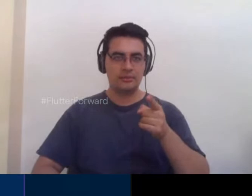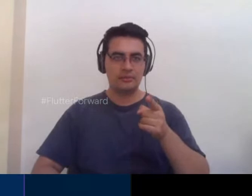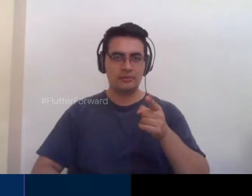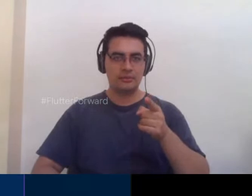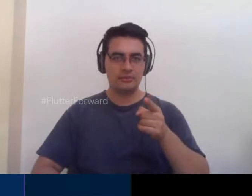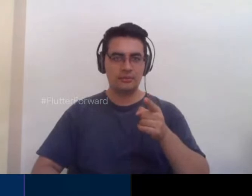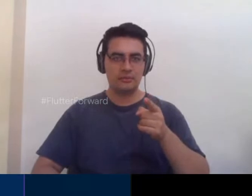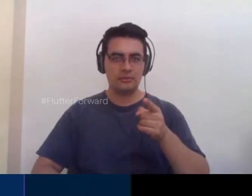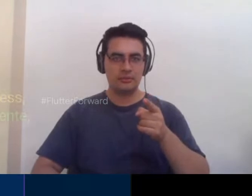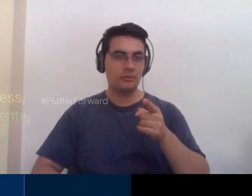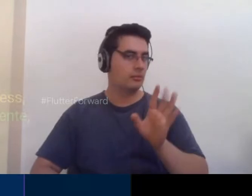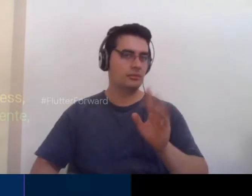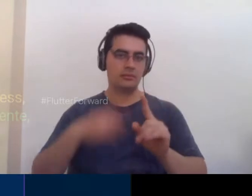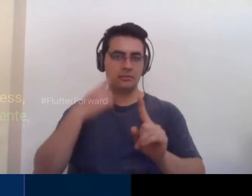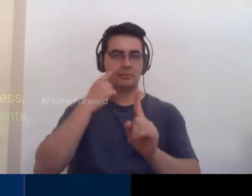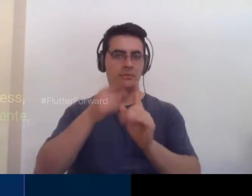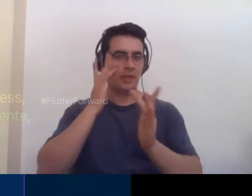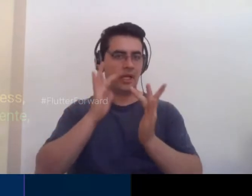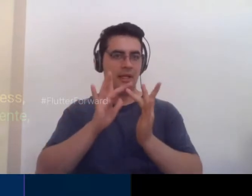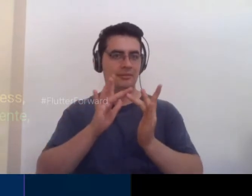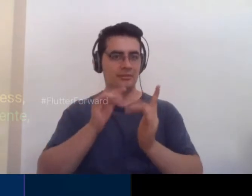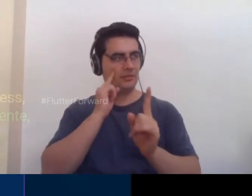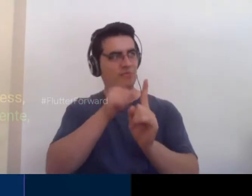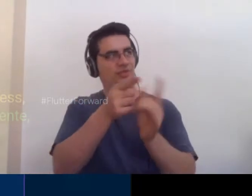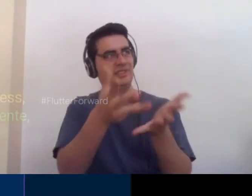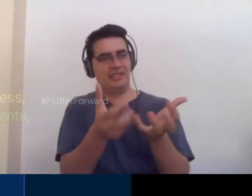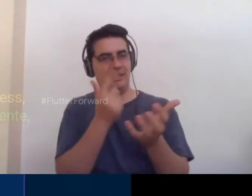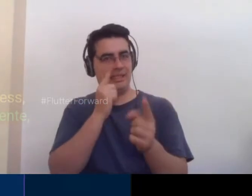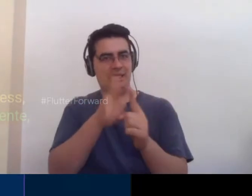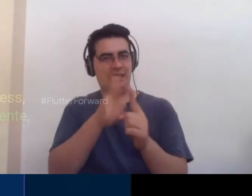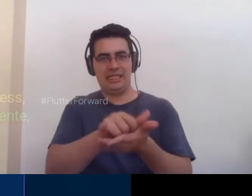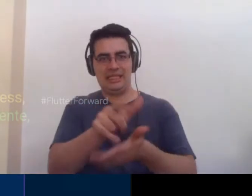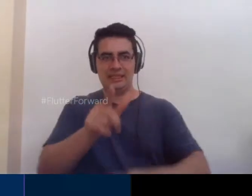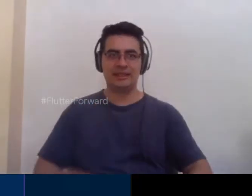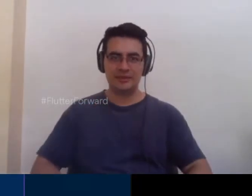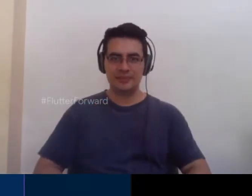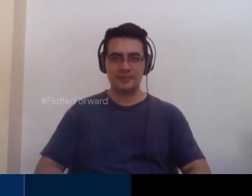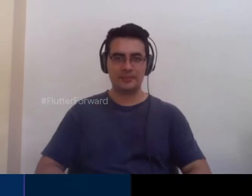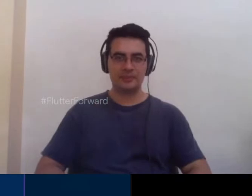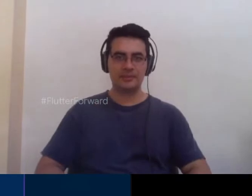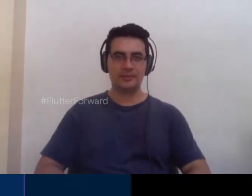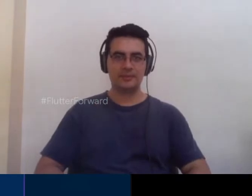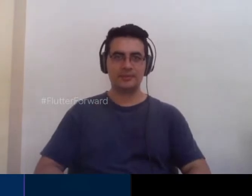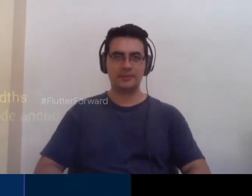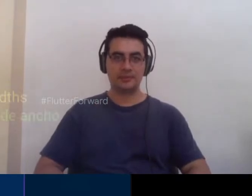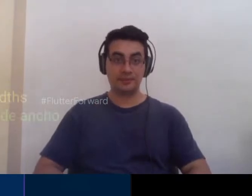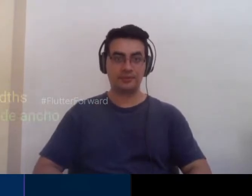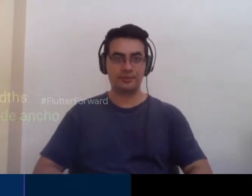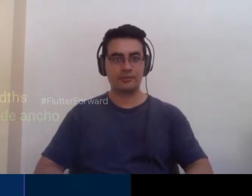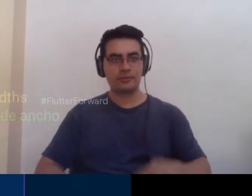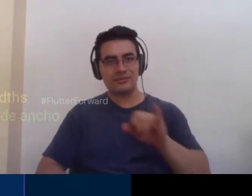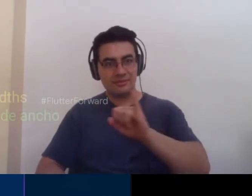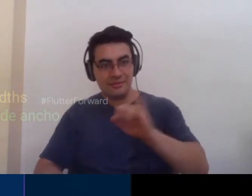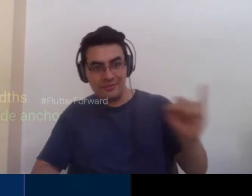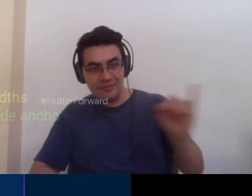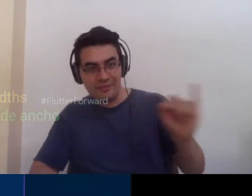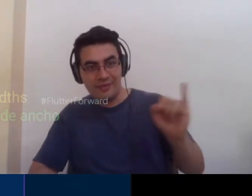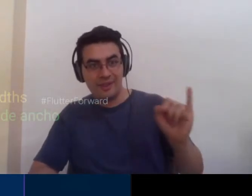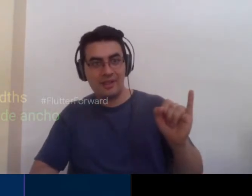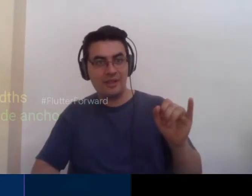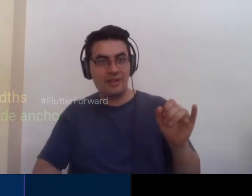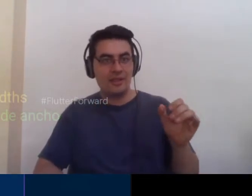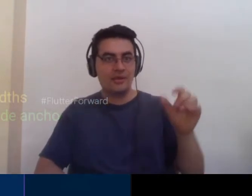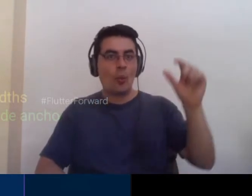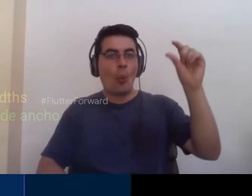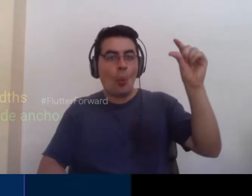wanted. And we're not limited to animating the font's boldness like we see on the left. In the middle, we see our